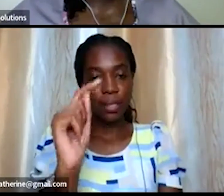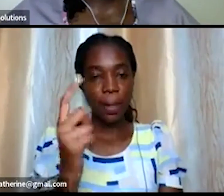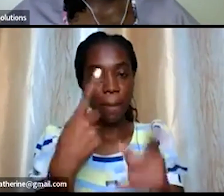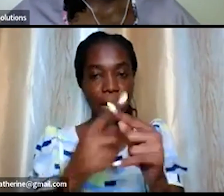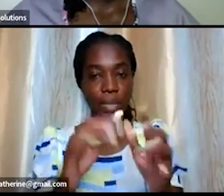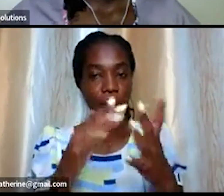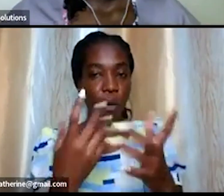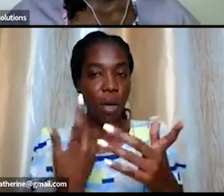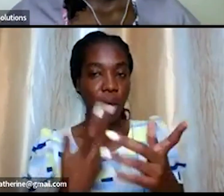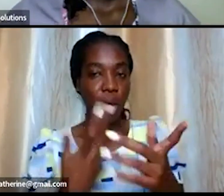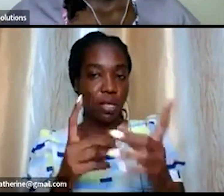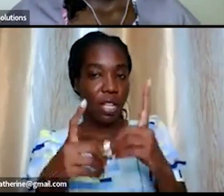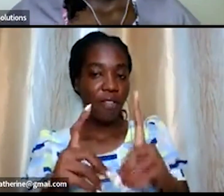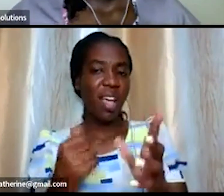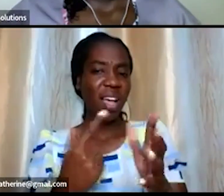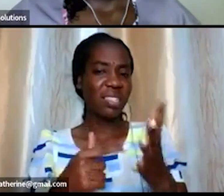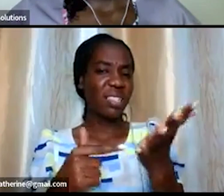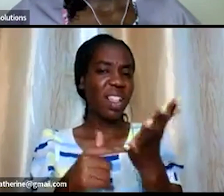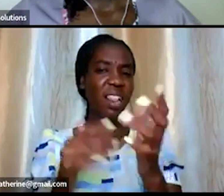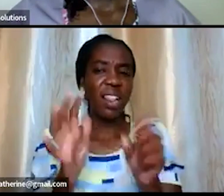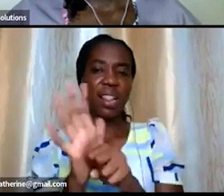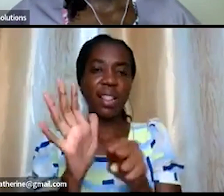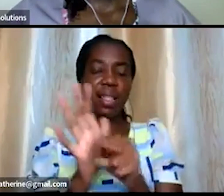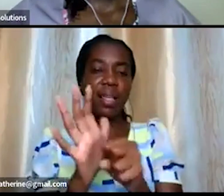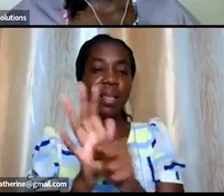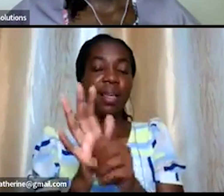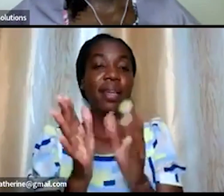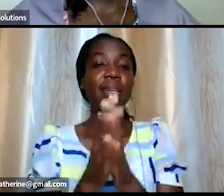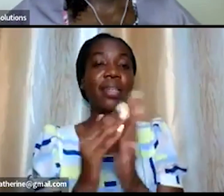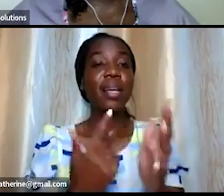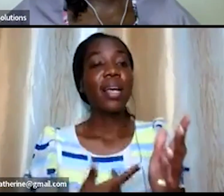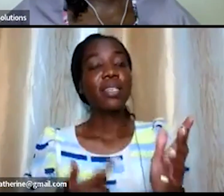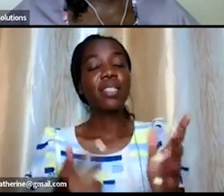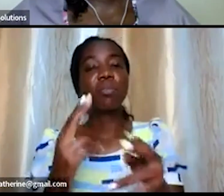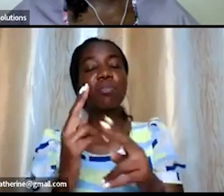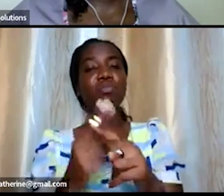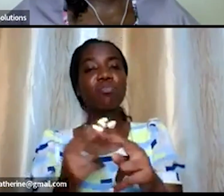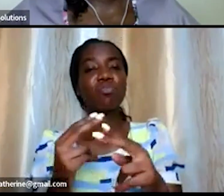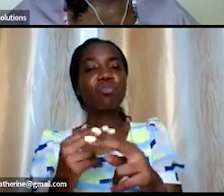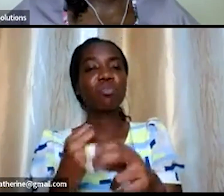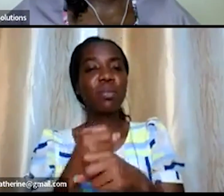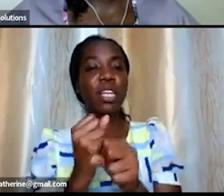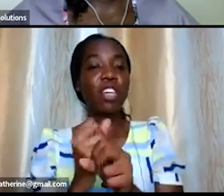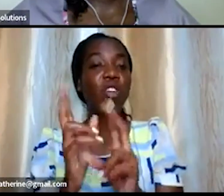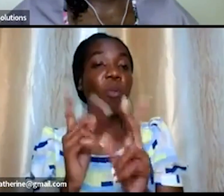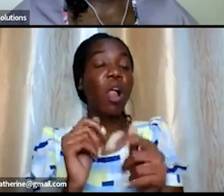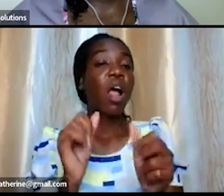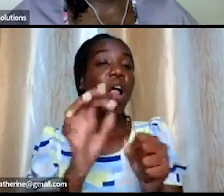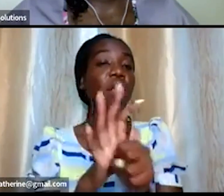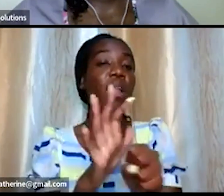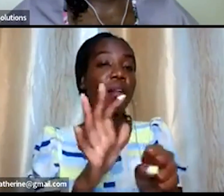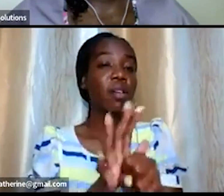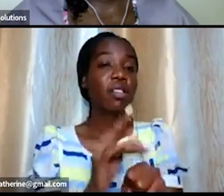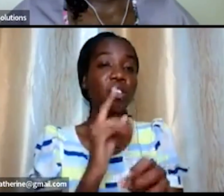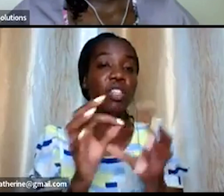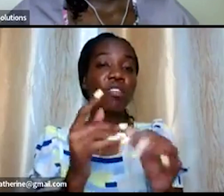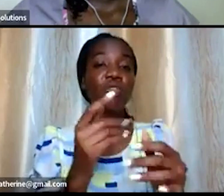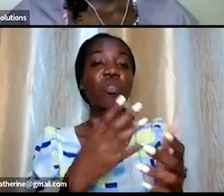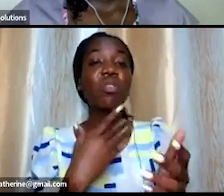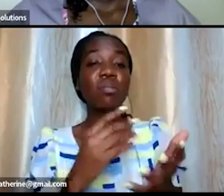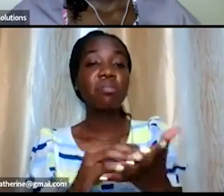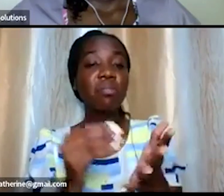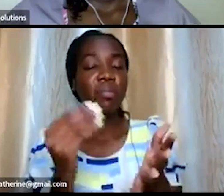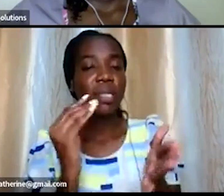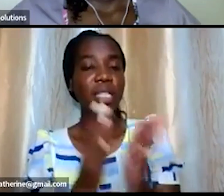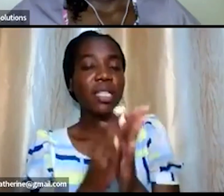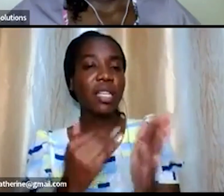We're digitizing a lot. We're automating a lot. If your job is, for example, learning and development, and I have a very strong L&D